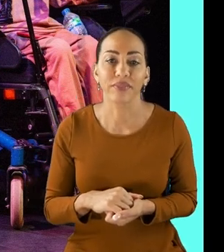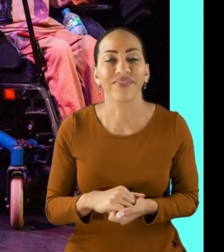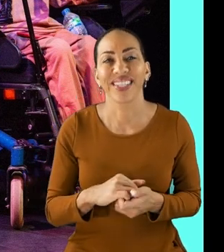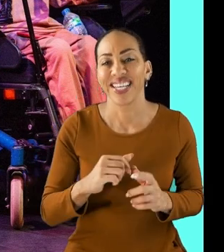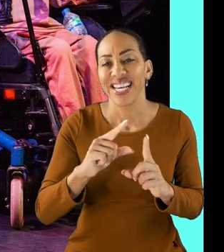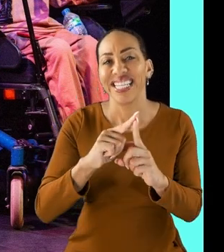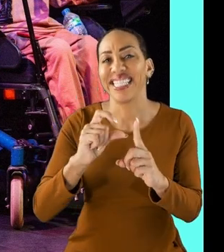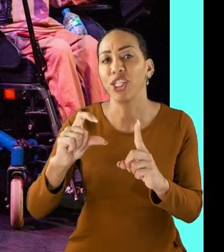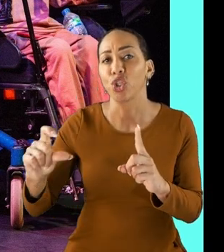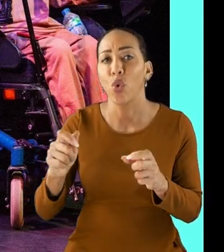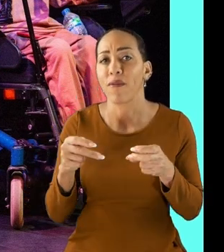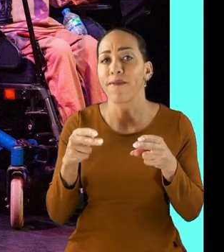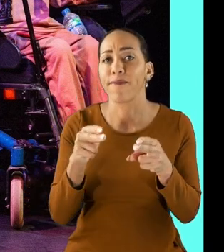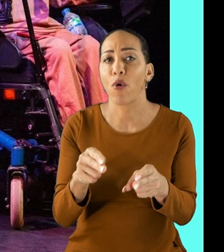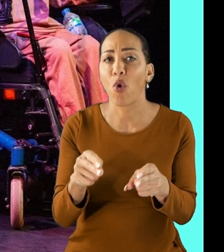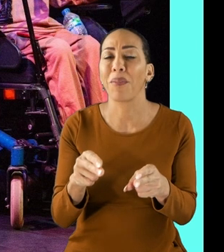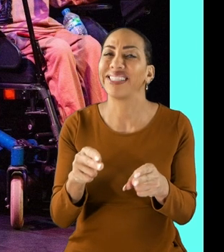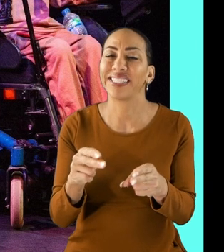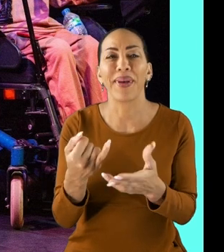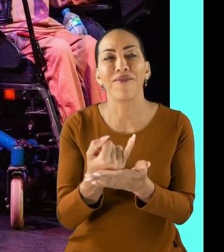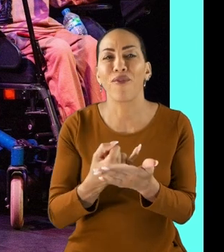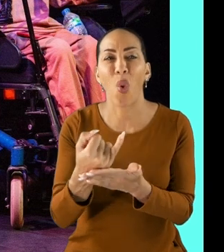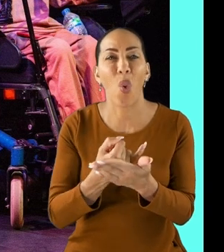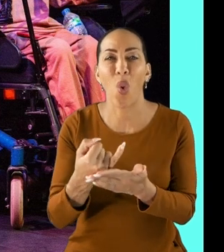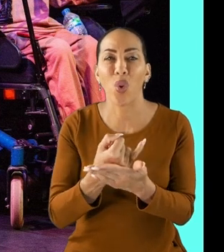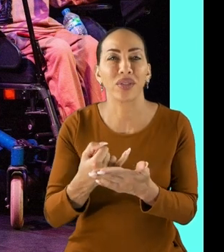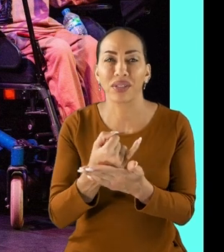digital form and working in digital ways previously.